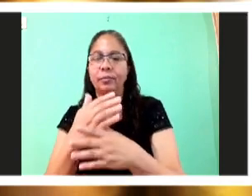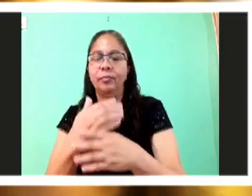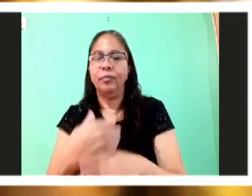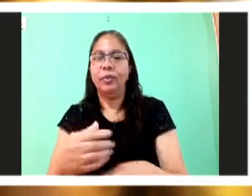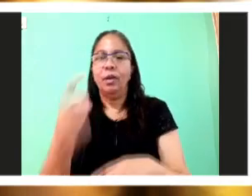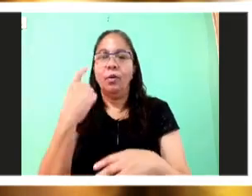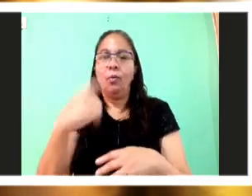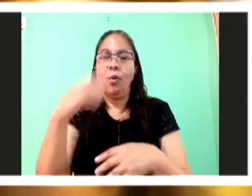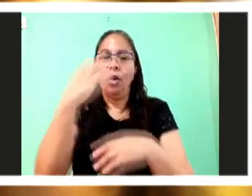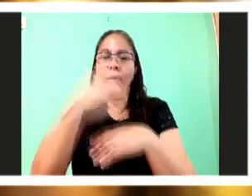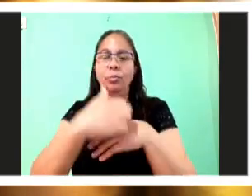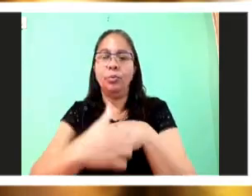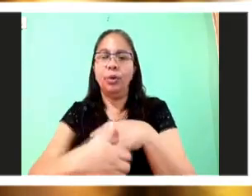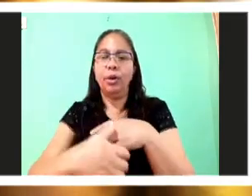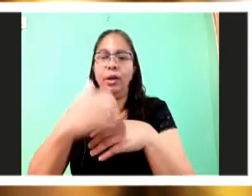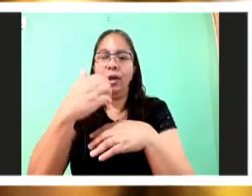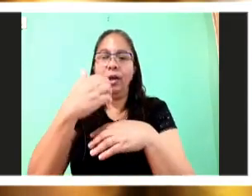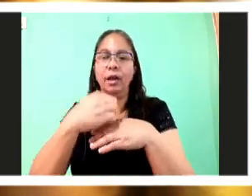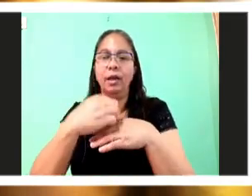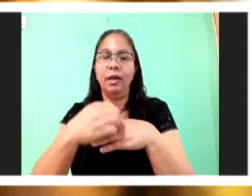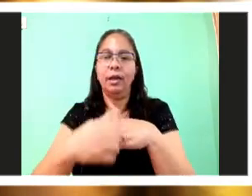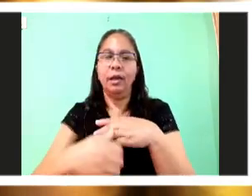share. One